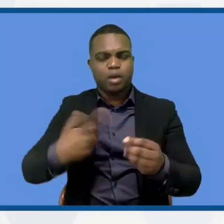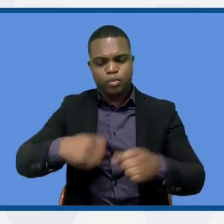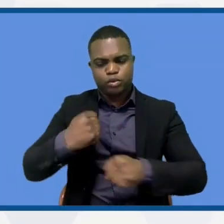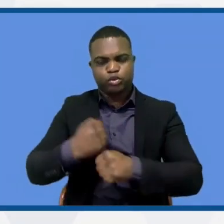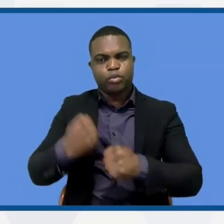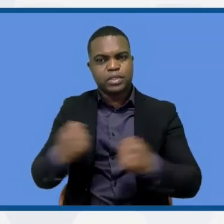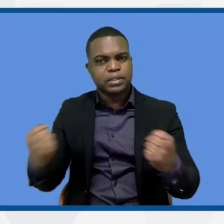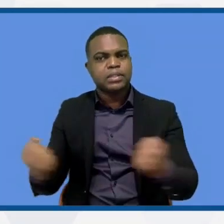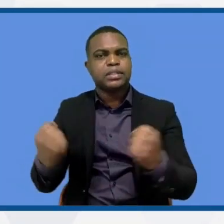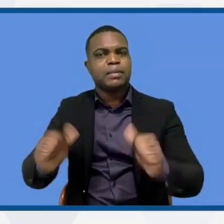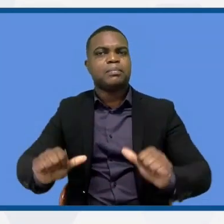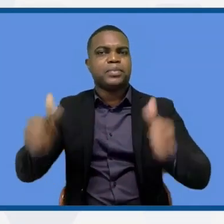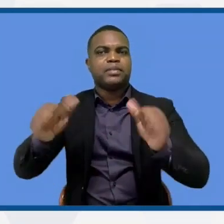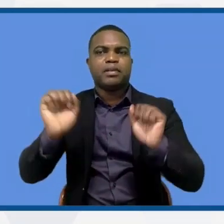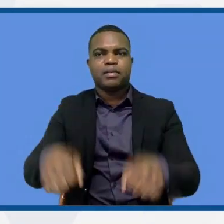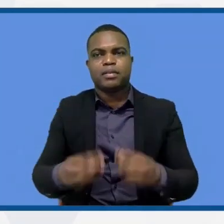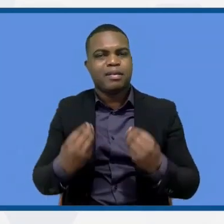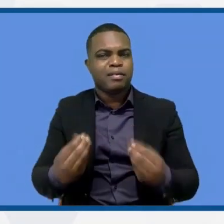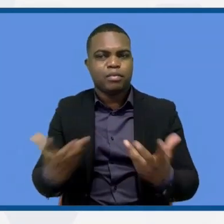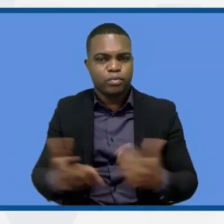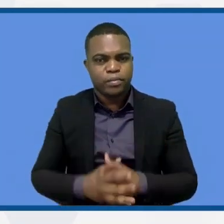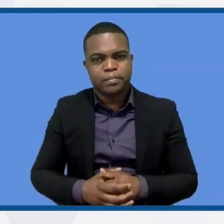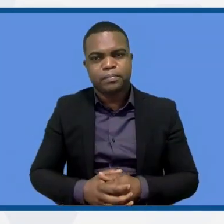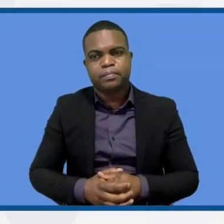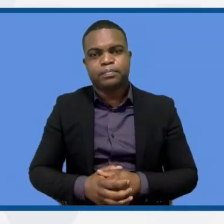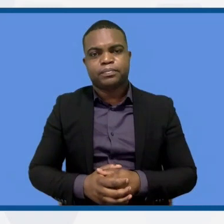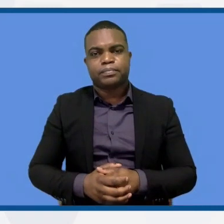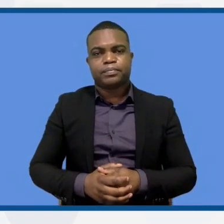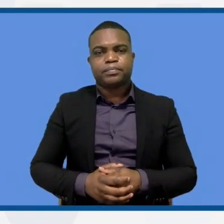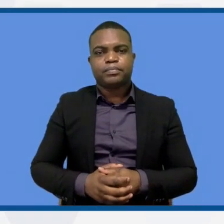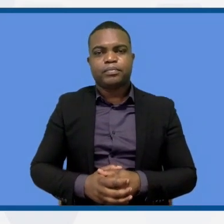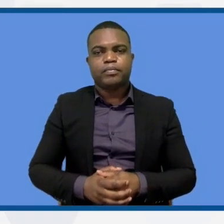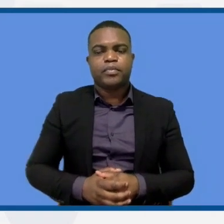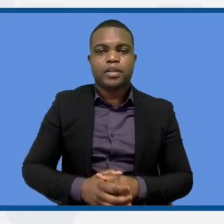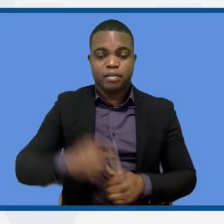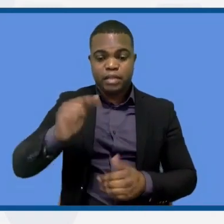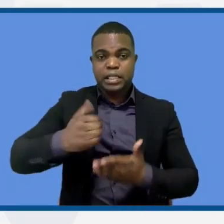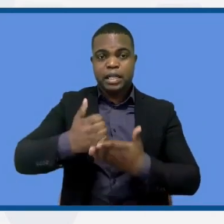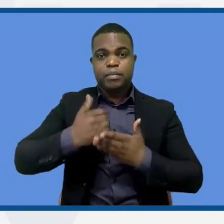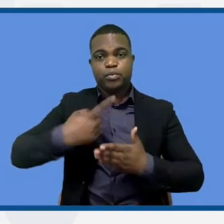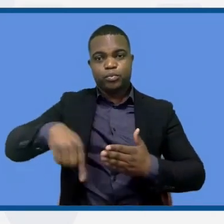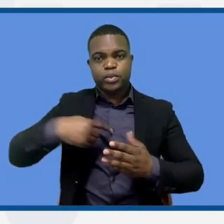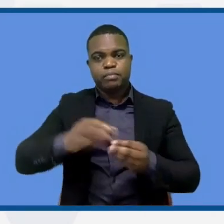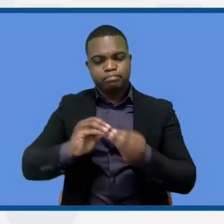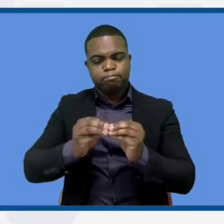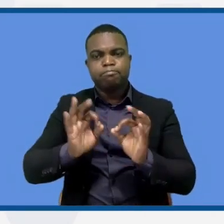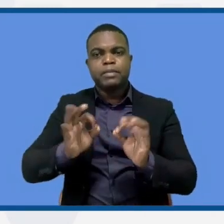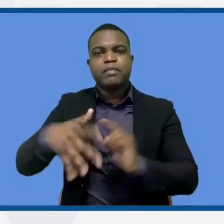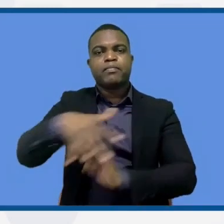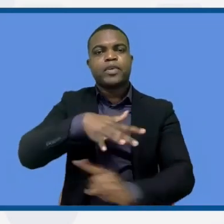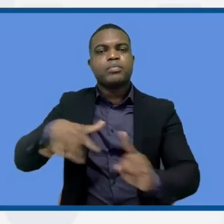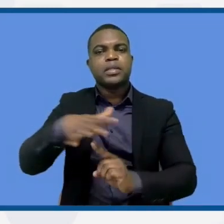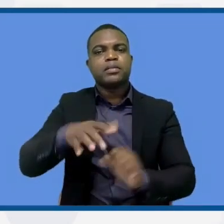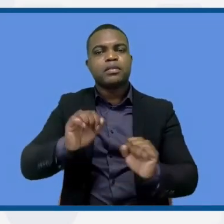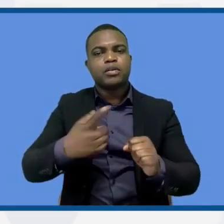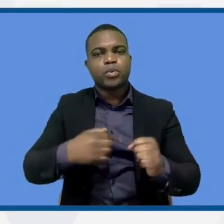gray infrastructure that ultimately serves communities so they can be more resilient to everything. So because we're all practitioners, I'm going to share